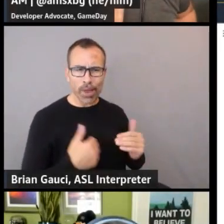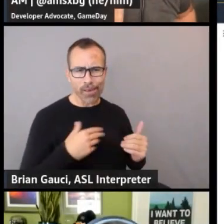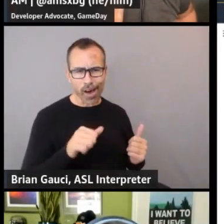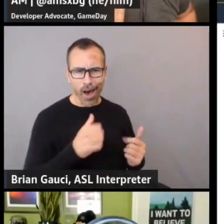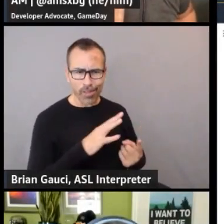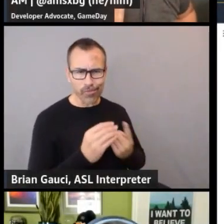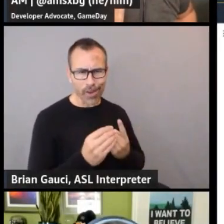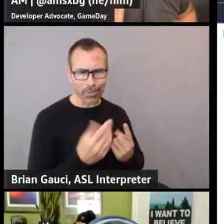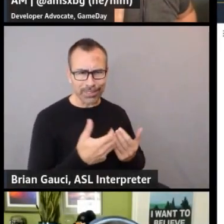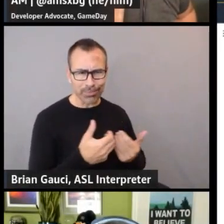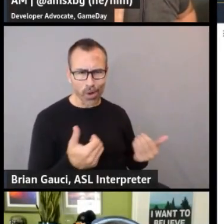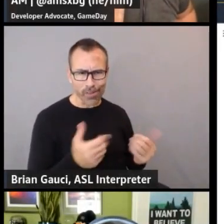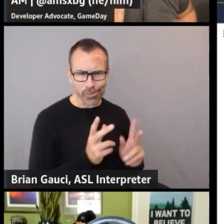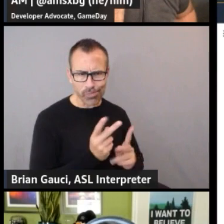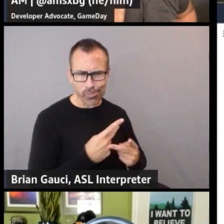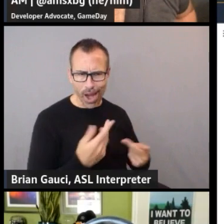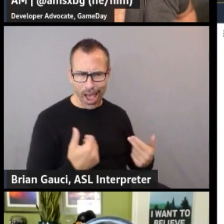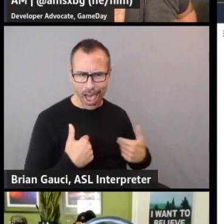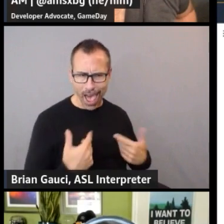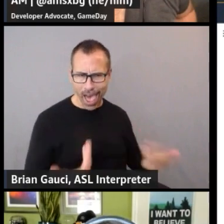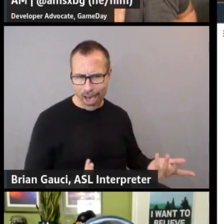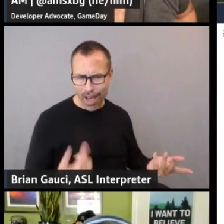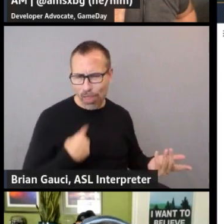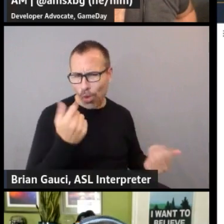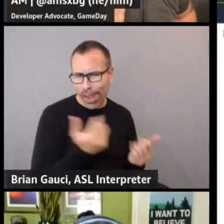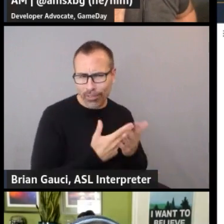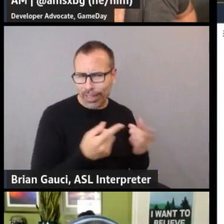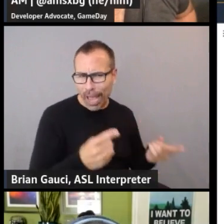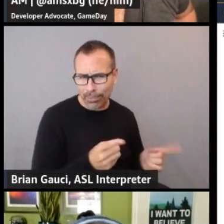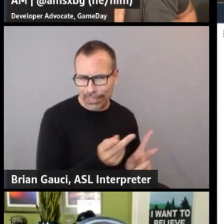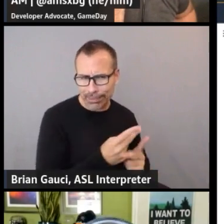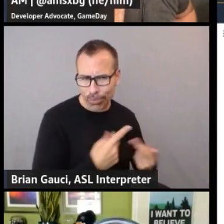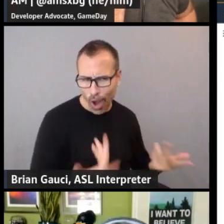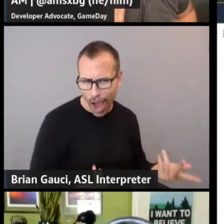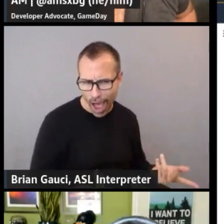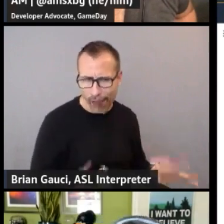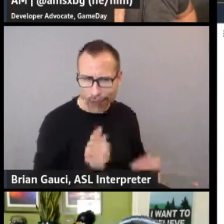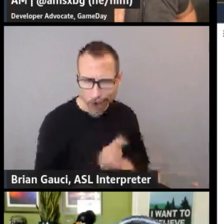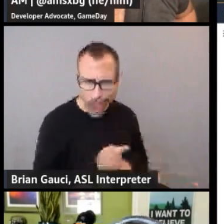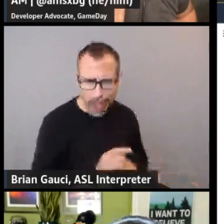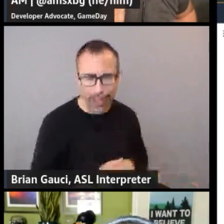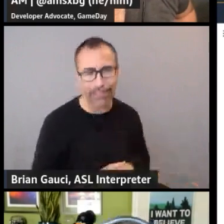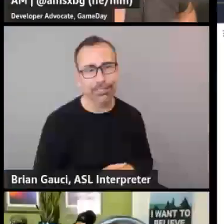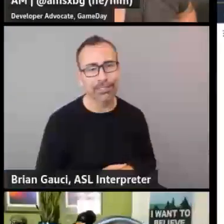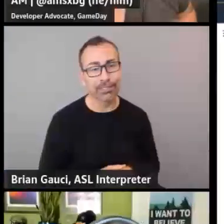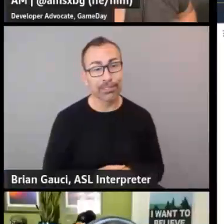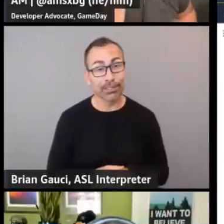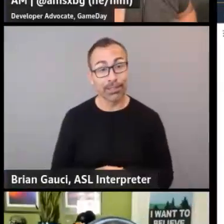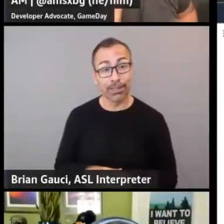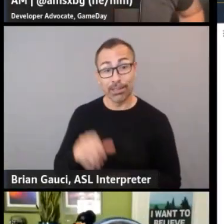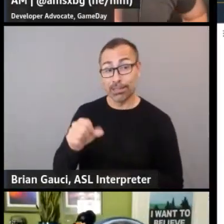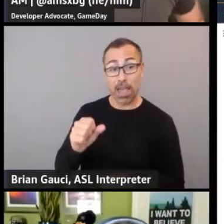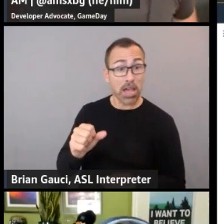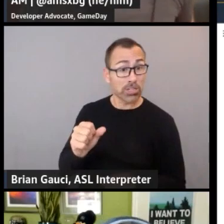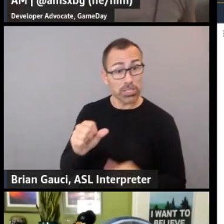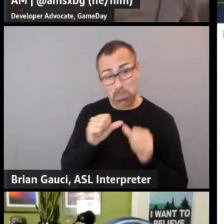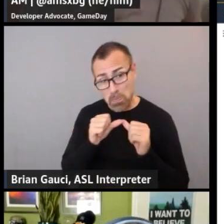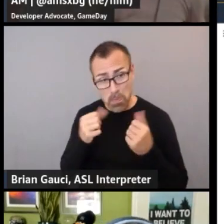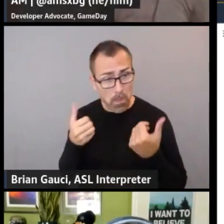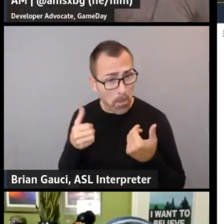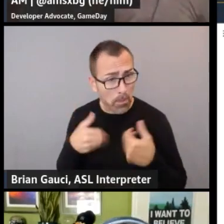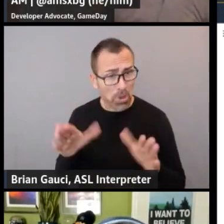just develop everything in prod, right? Like yeah. Just push straight to mainline as